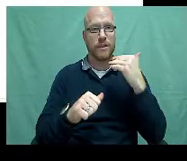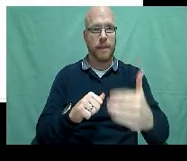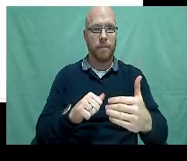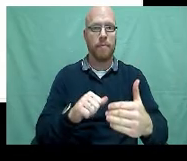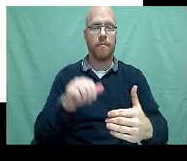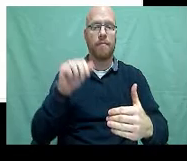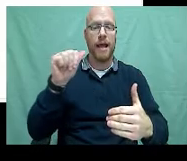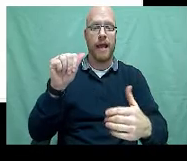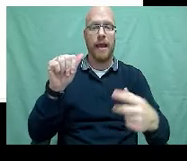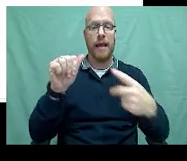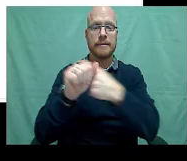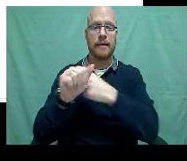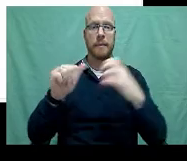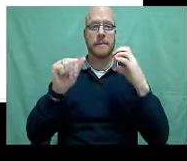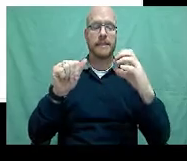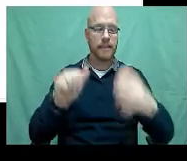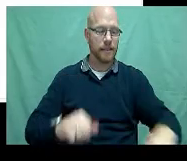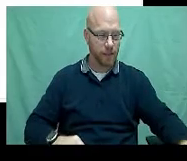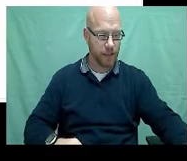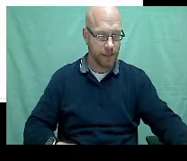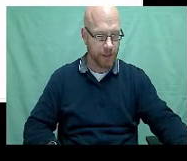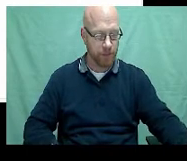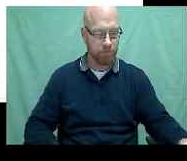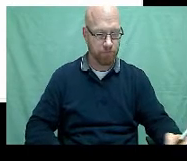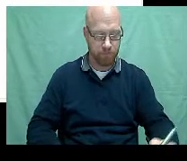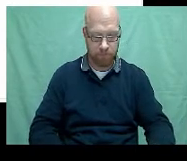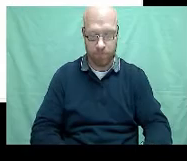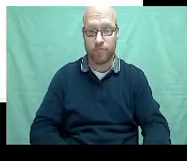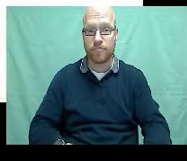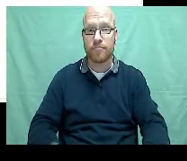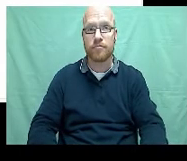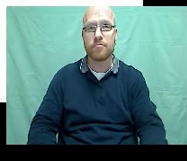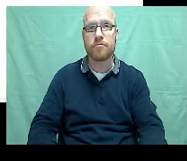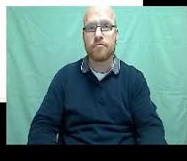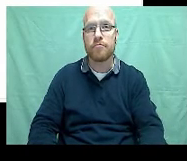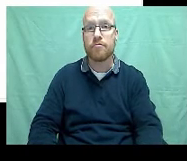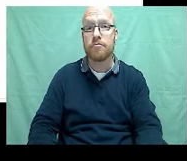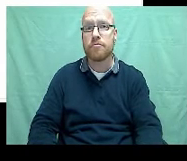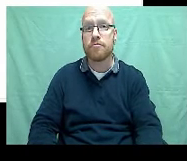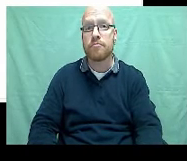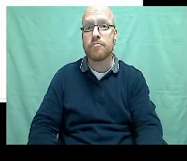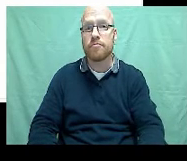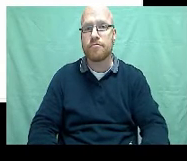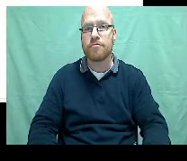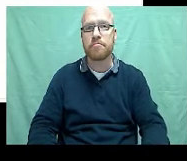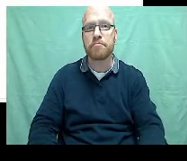now our first step is to multiply the first term and the third term a times c